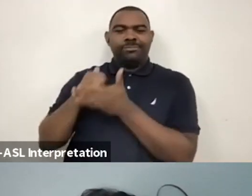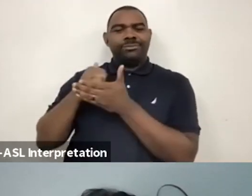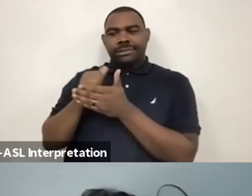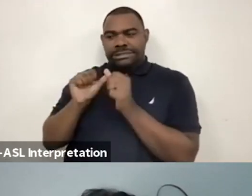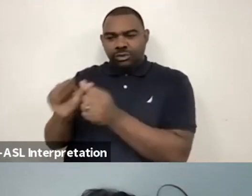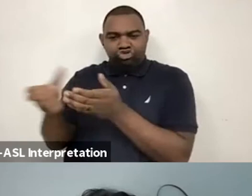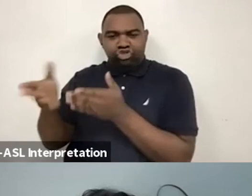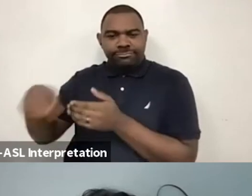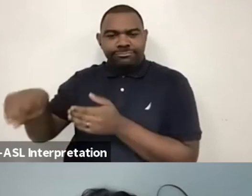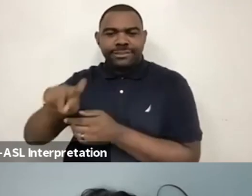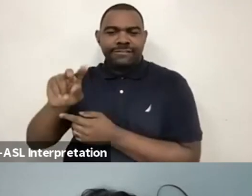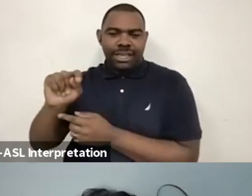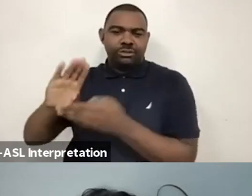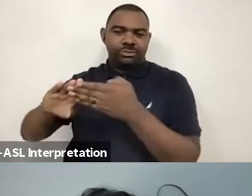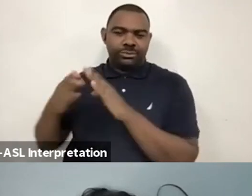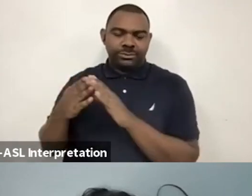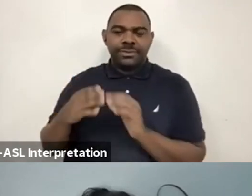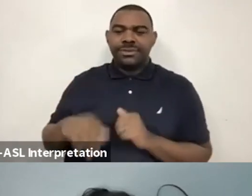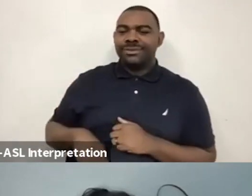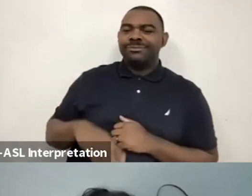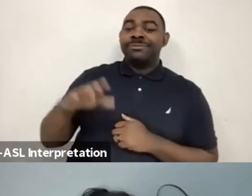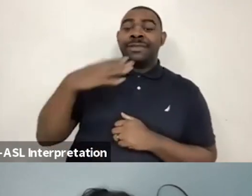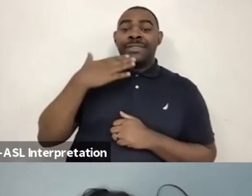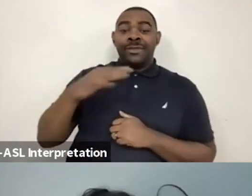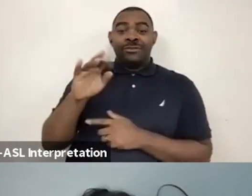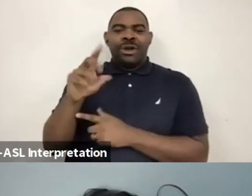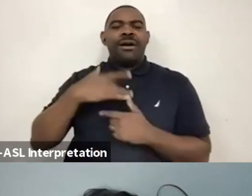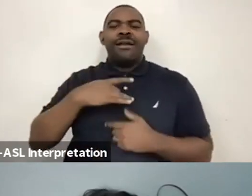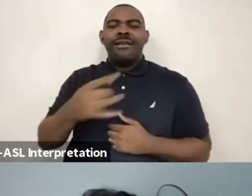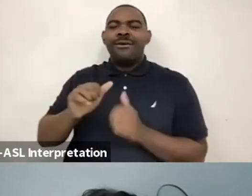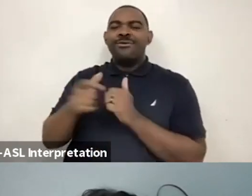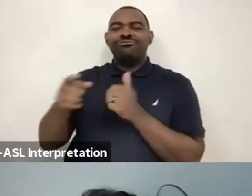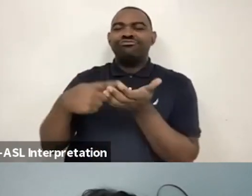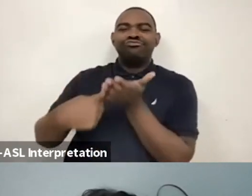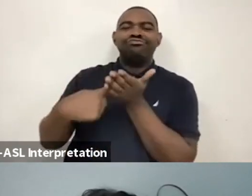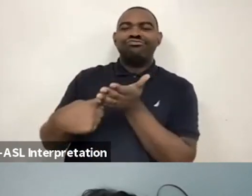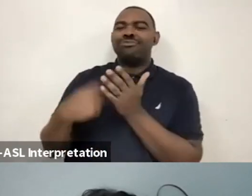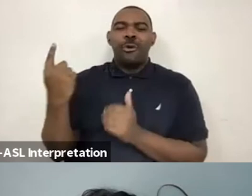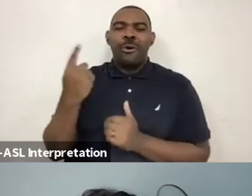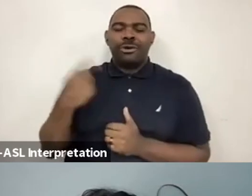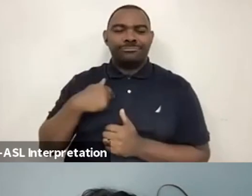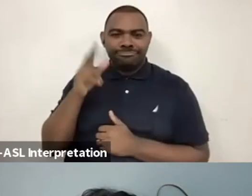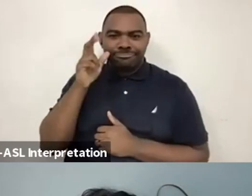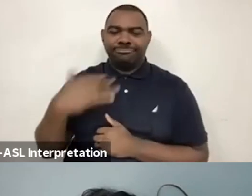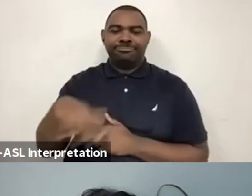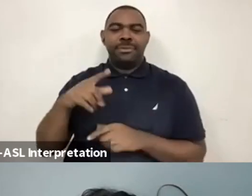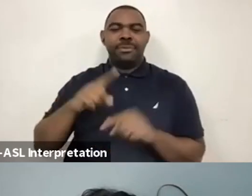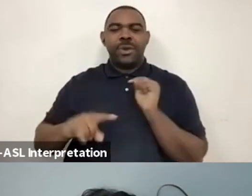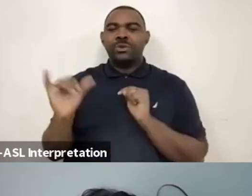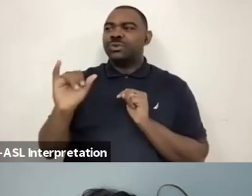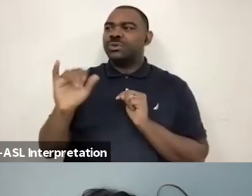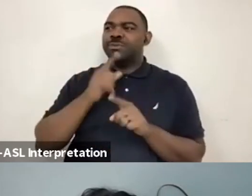community. Thanks, Fred. I love how you talk about this always, but this kind of